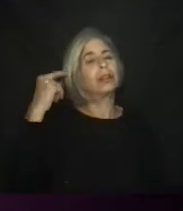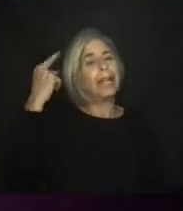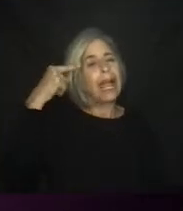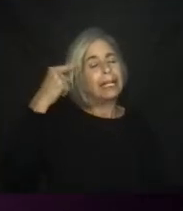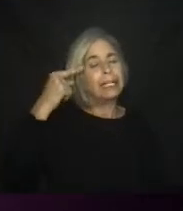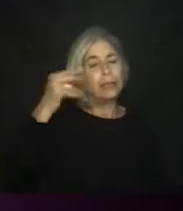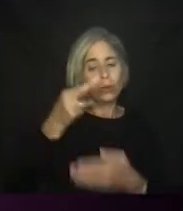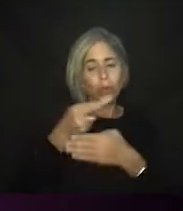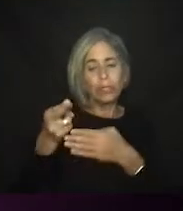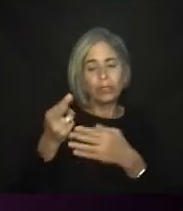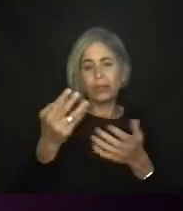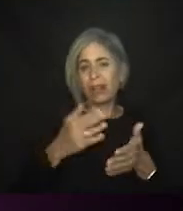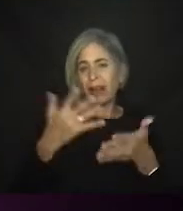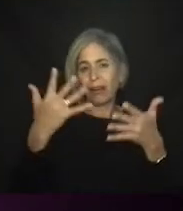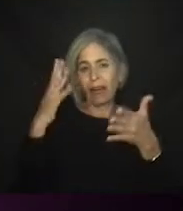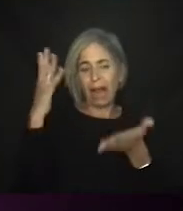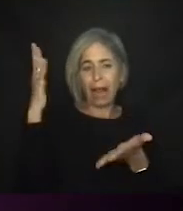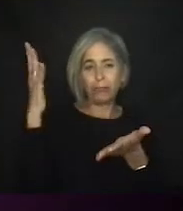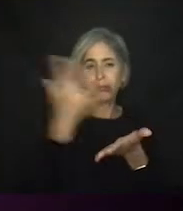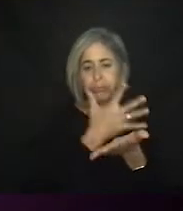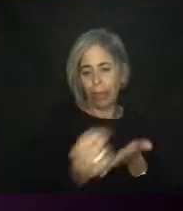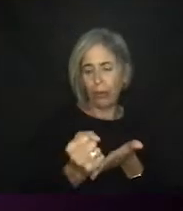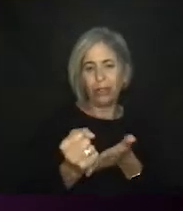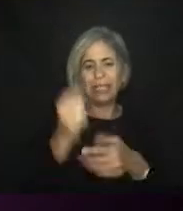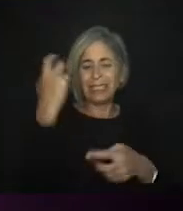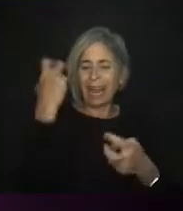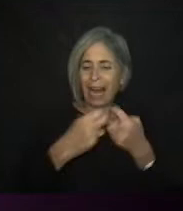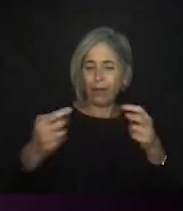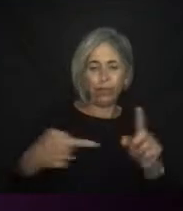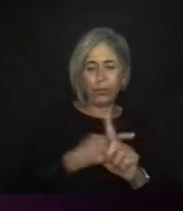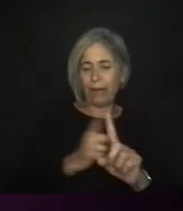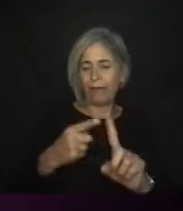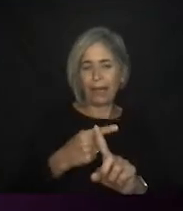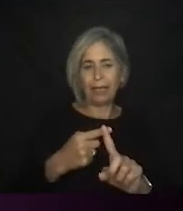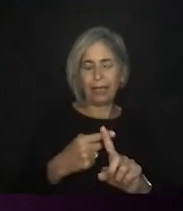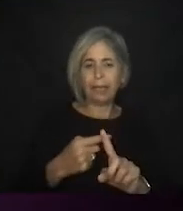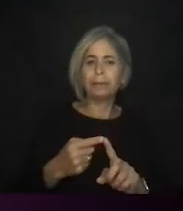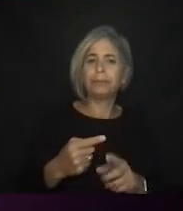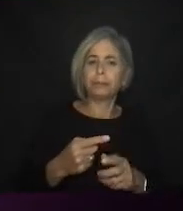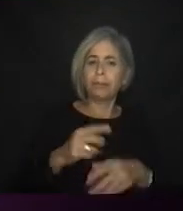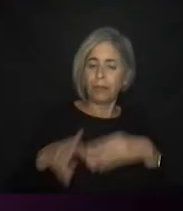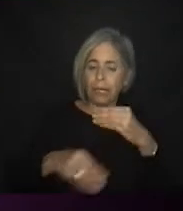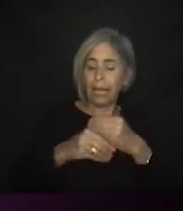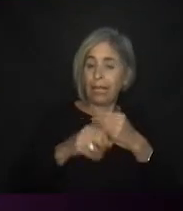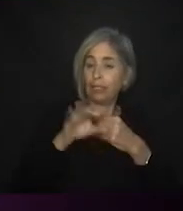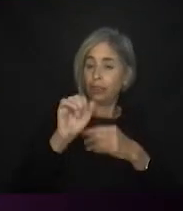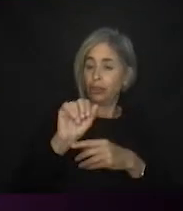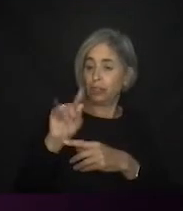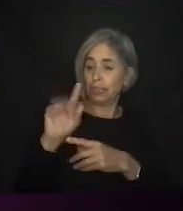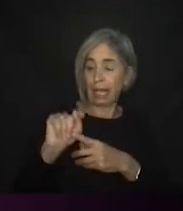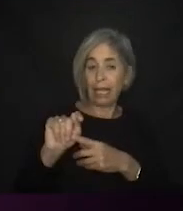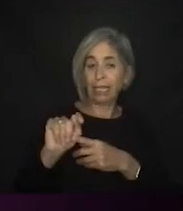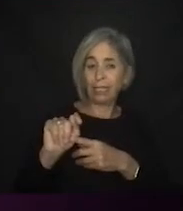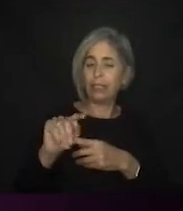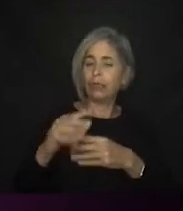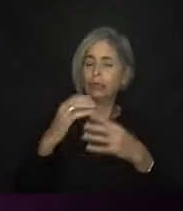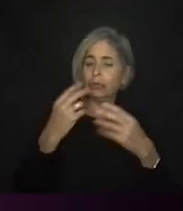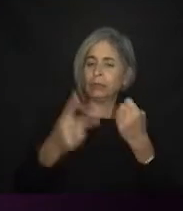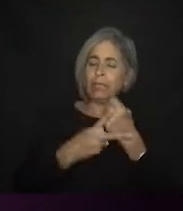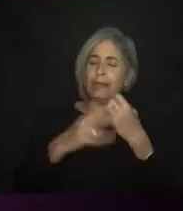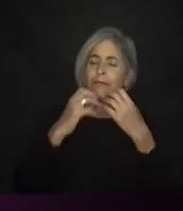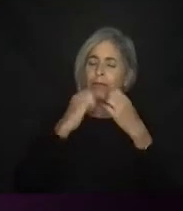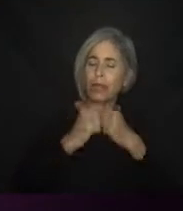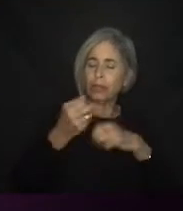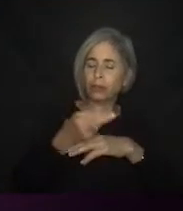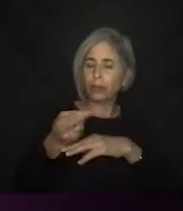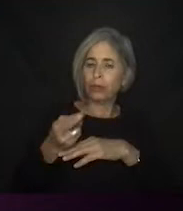depleted, and it just makes it harder to navigate. A few animations added to your site could save those precious resources